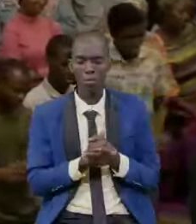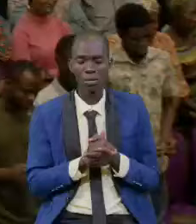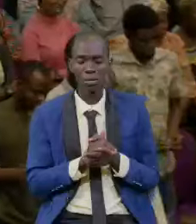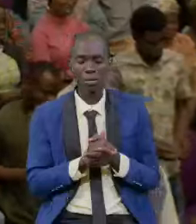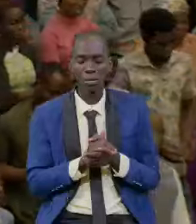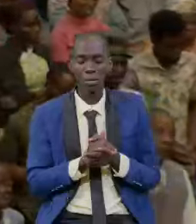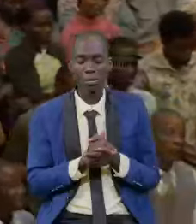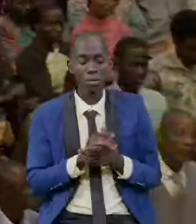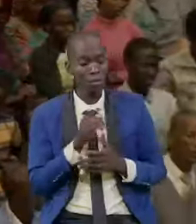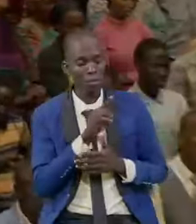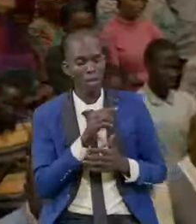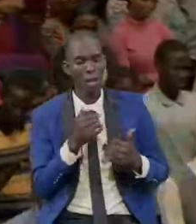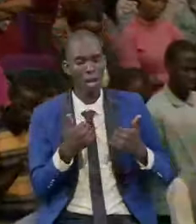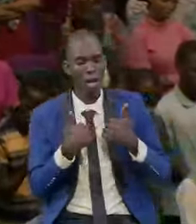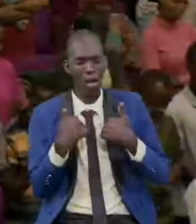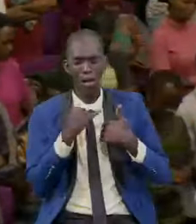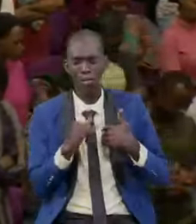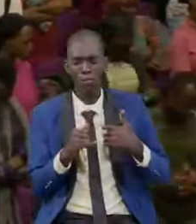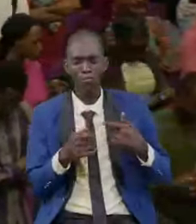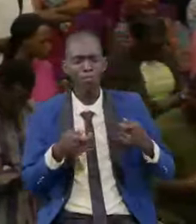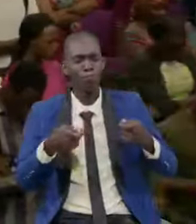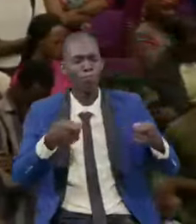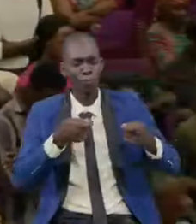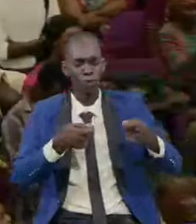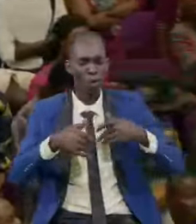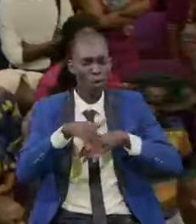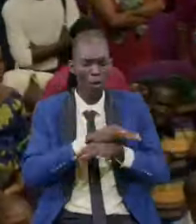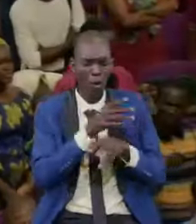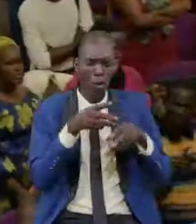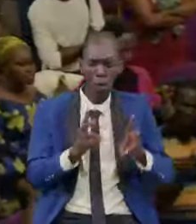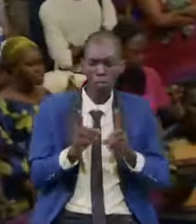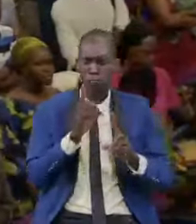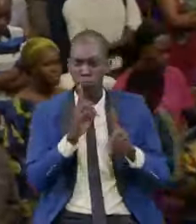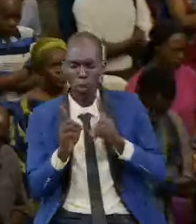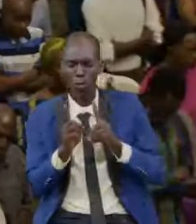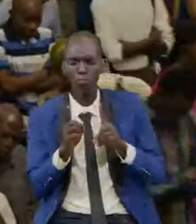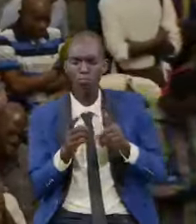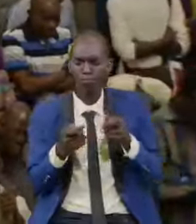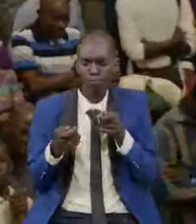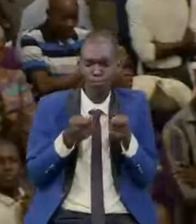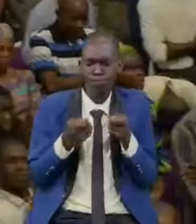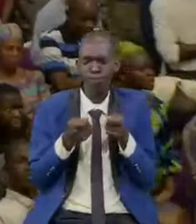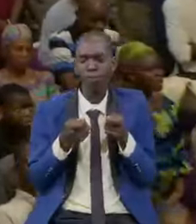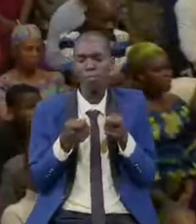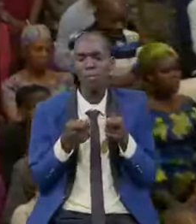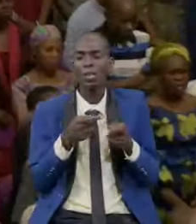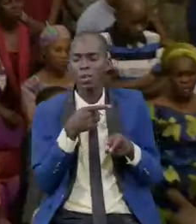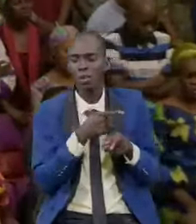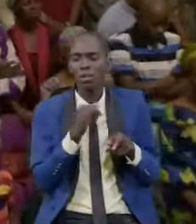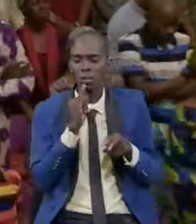having mastery over his words, over her words, mastery. Born